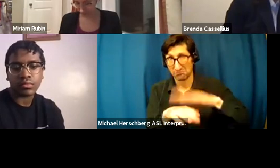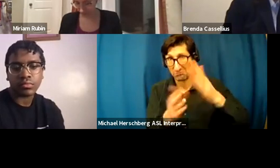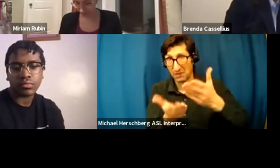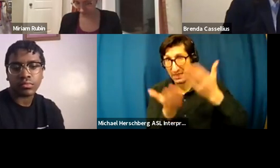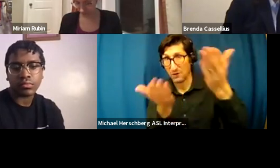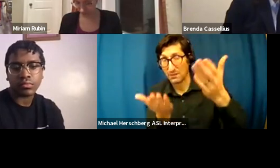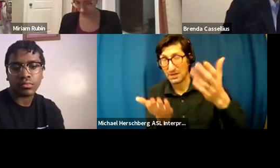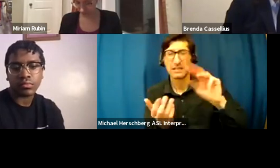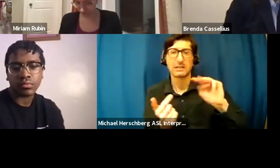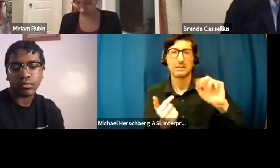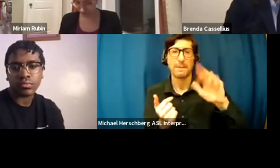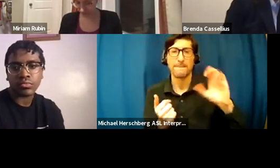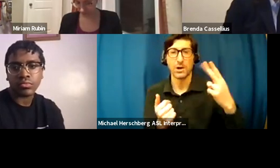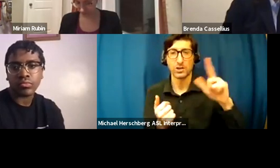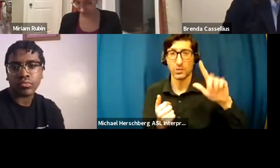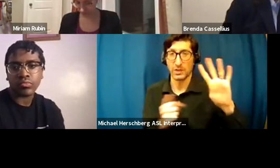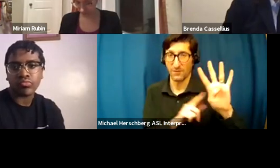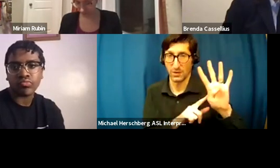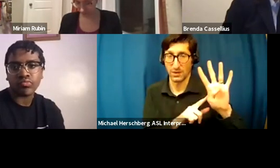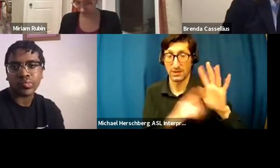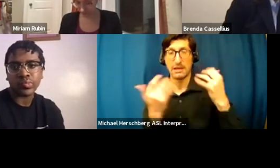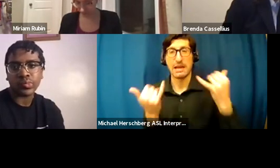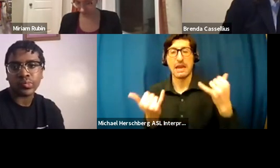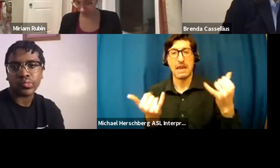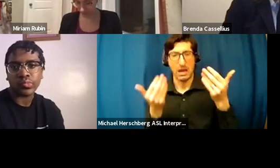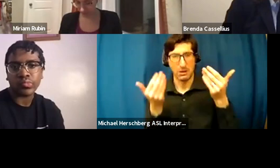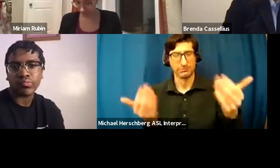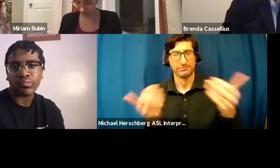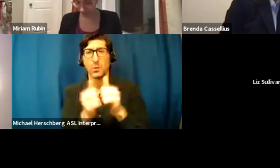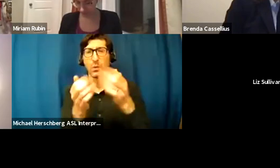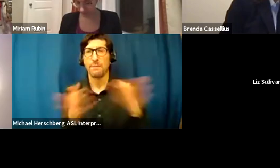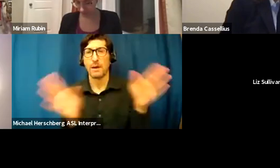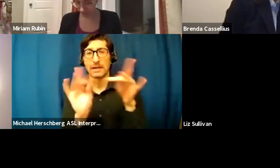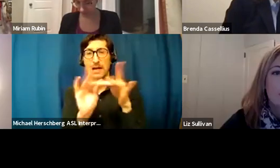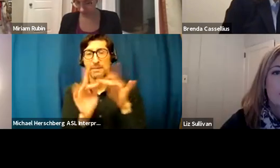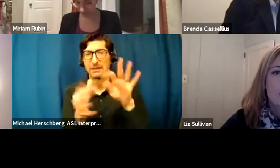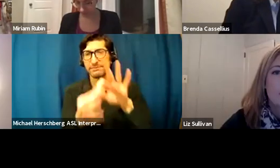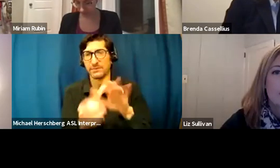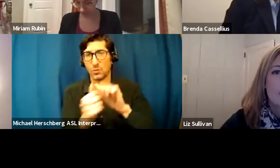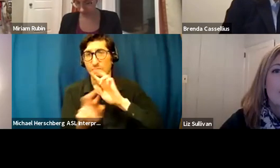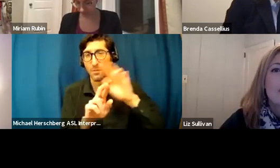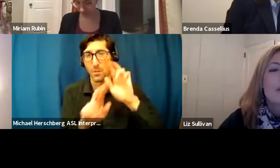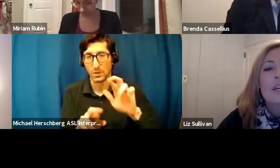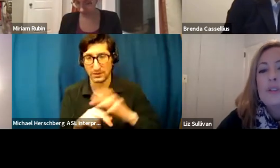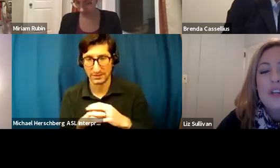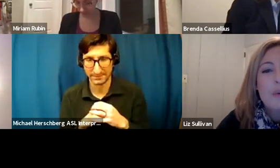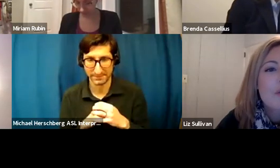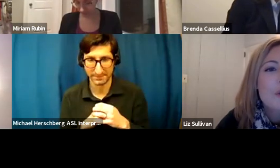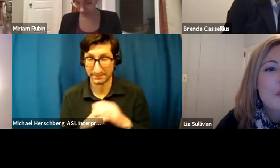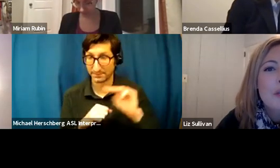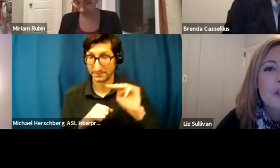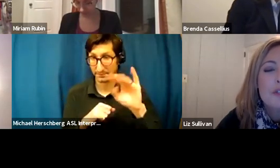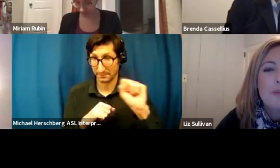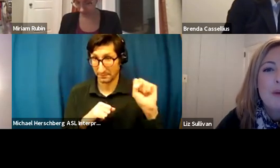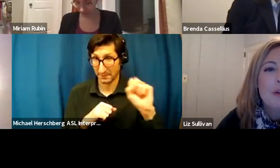on March 24th. And we will now move on to public comment on reports. Ms. Sullivan. Thank you, Chair. We